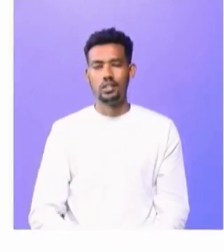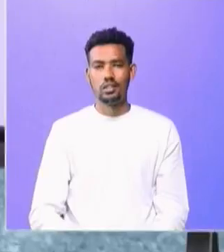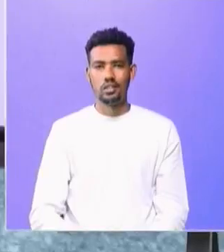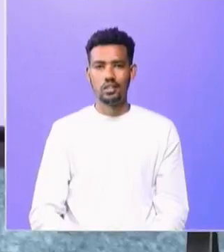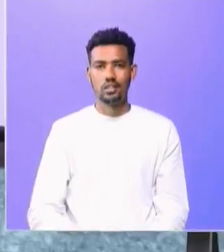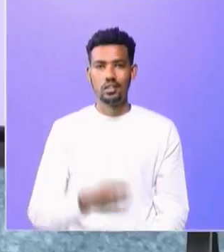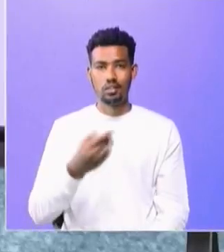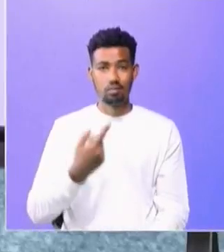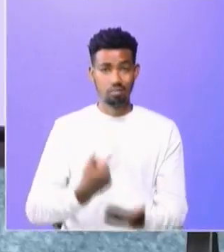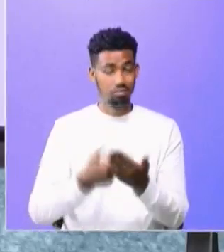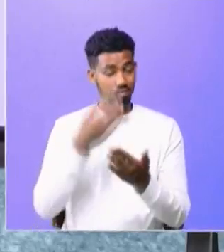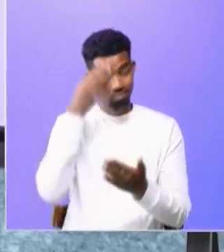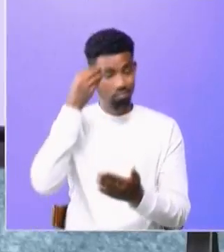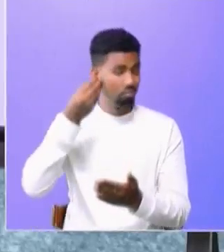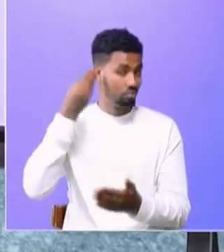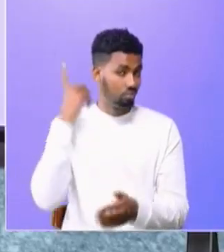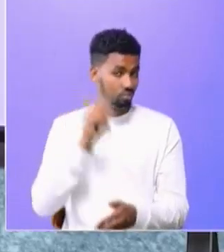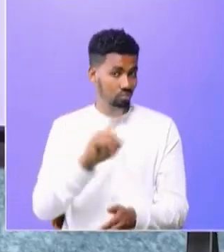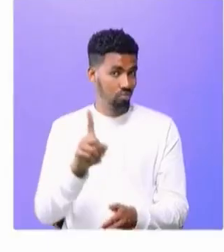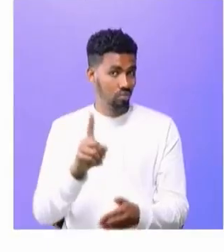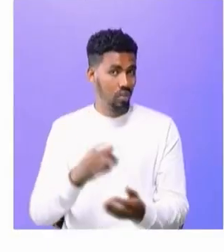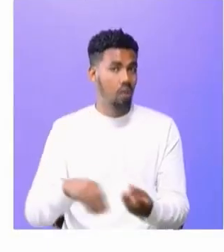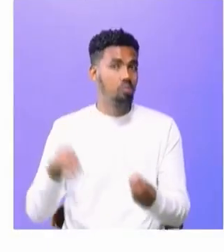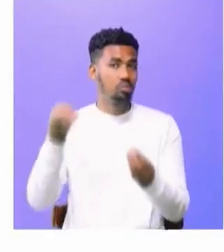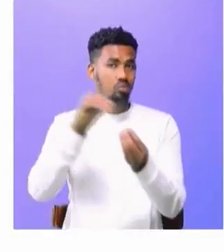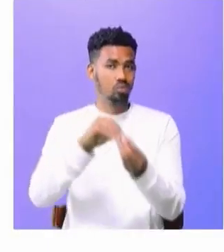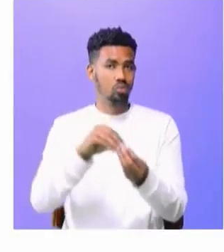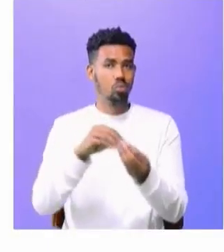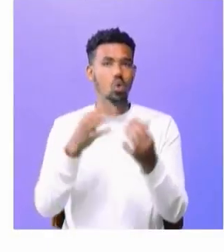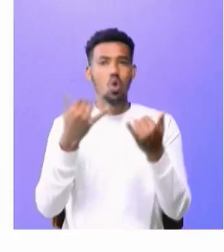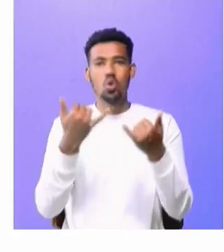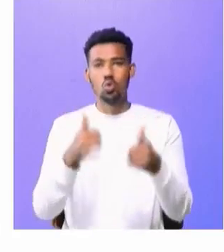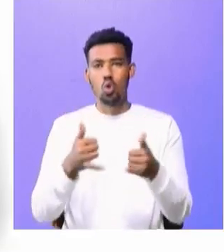Don't forget this, or let me mention more. Toy,